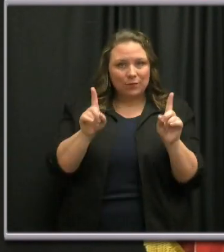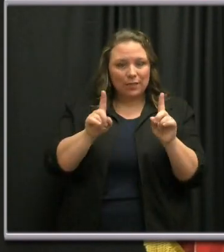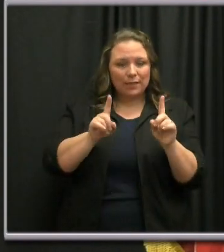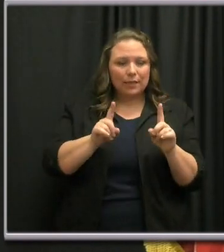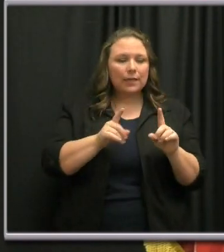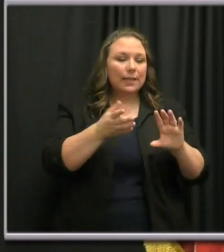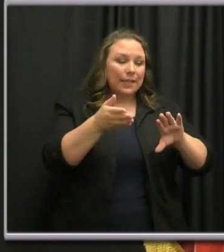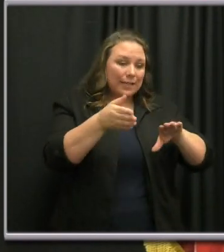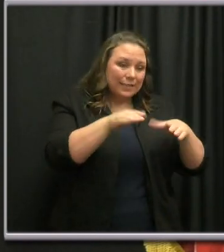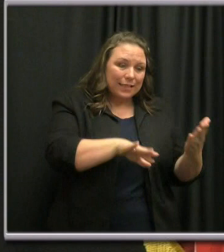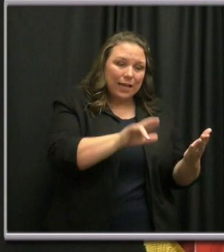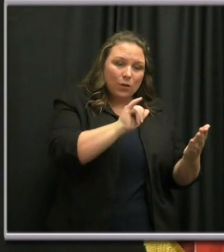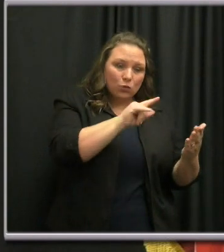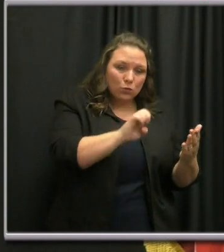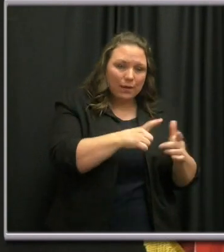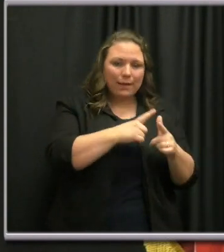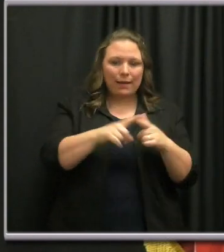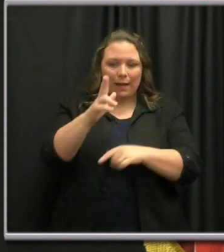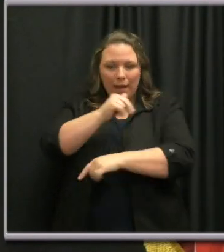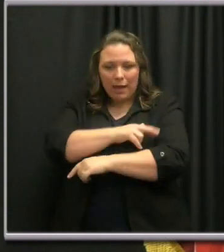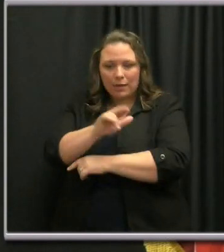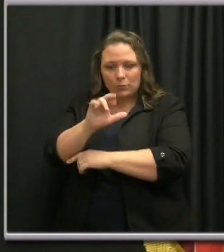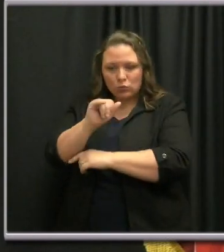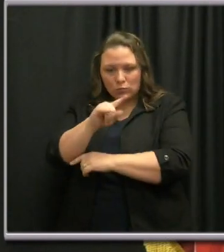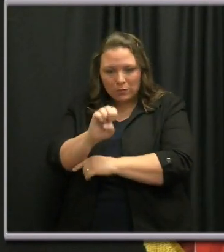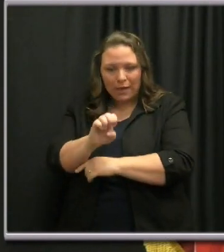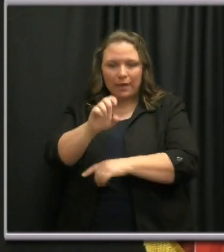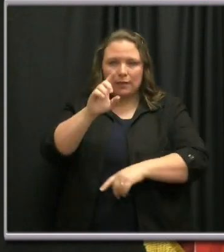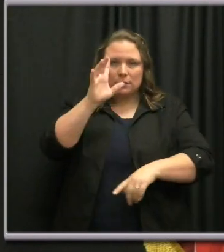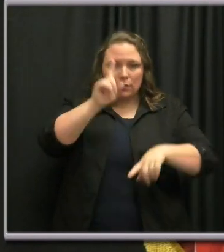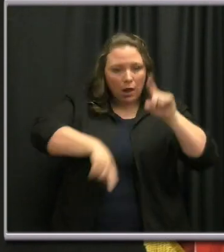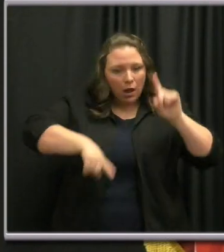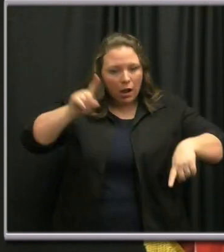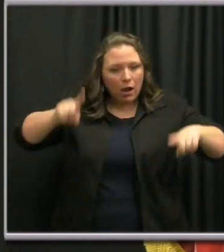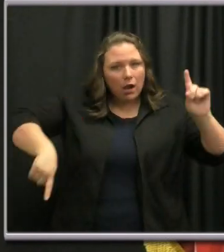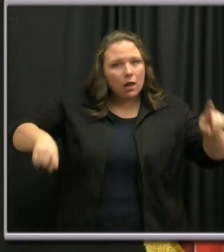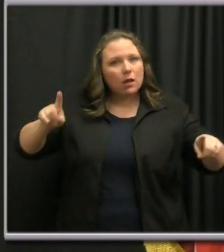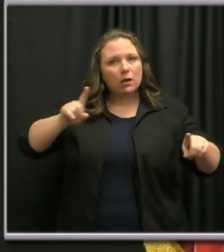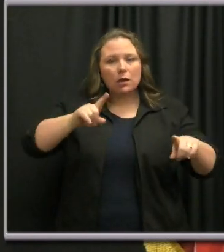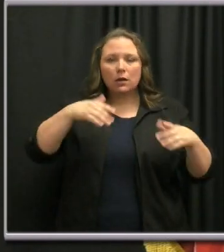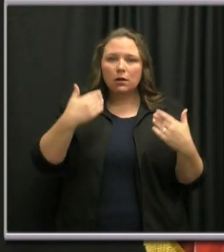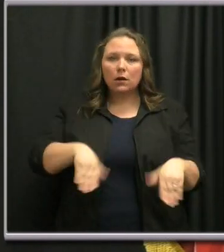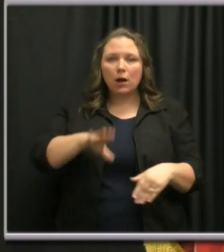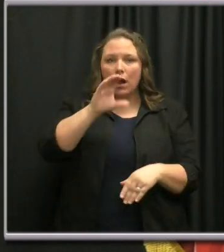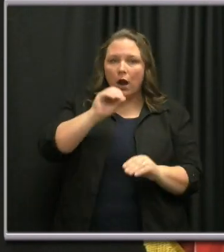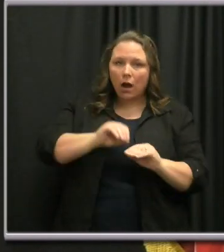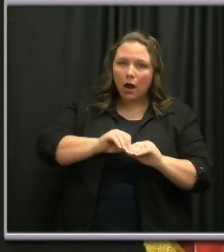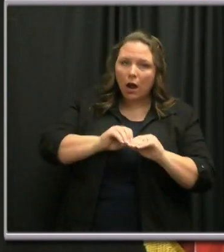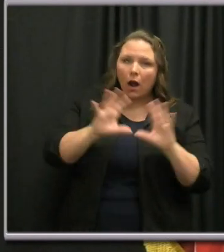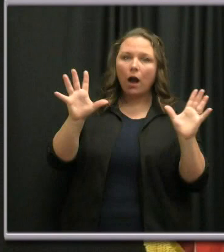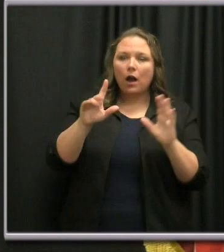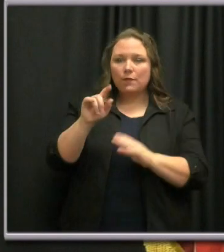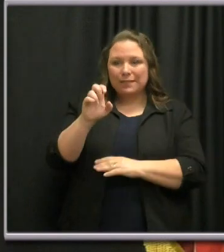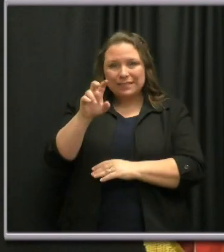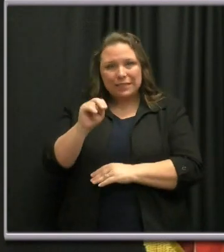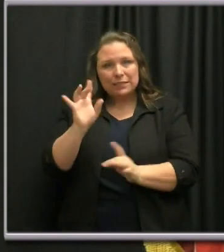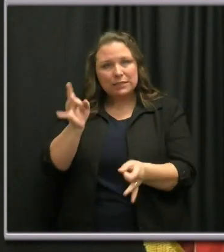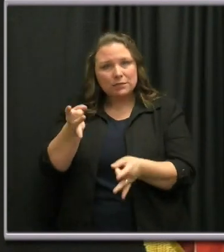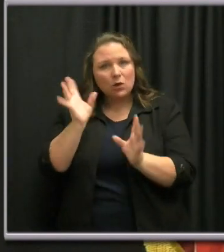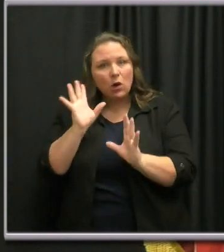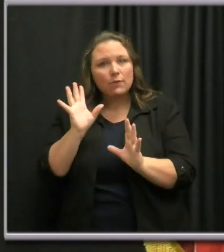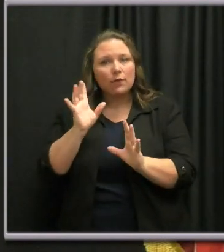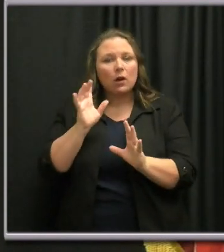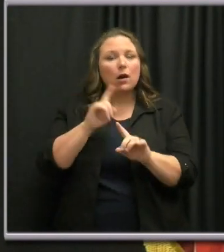Mortality rates, hospitalization rates end up being very different. Some states obviously have had a horrific experience. In Tennessee, we've